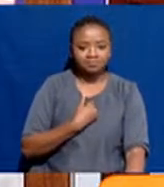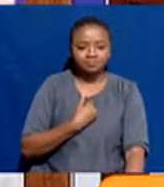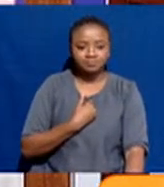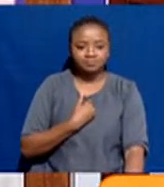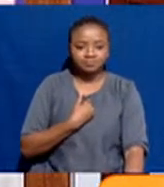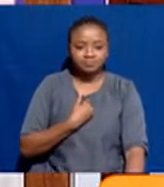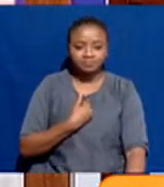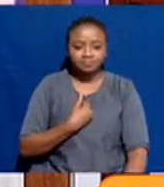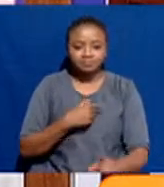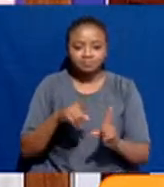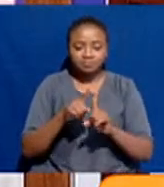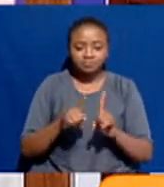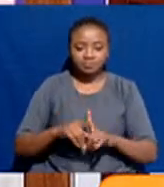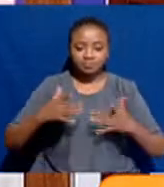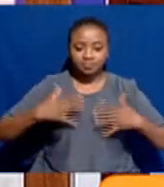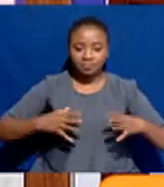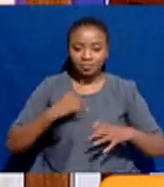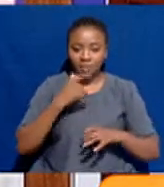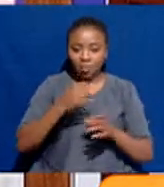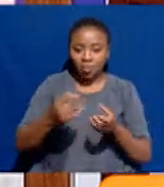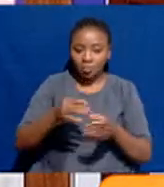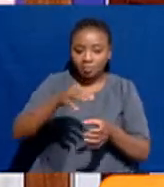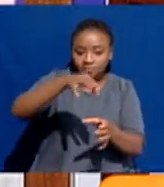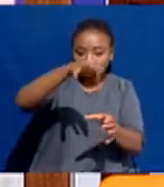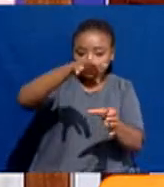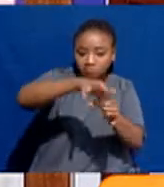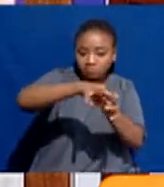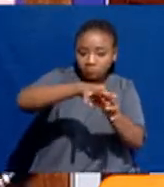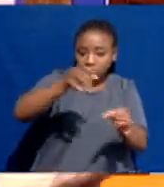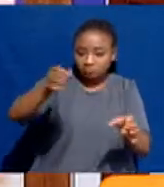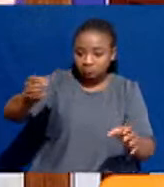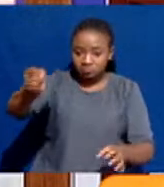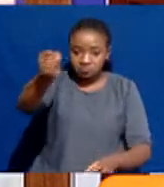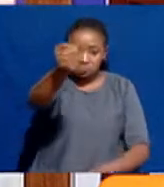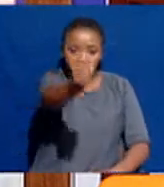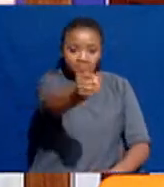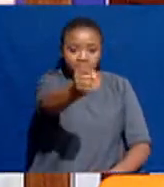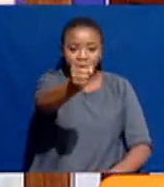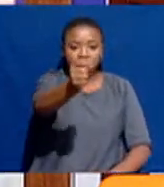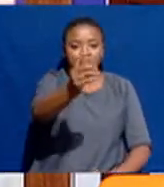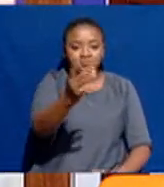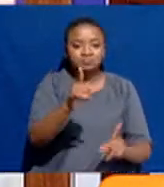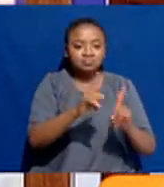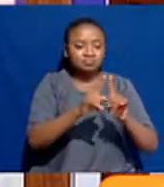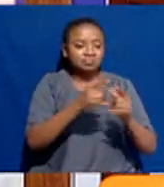the people, you know, who are elected, and even the foreign interests,